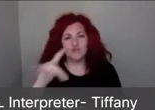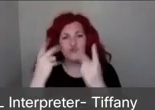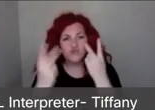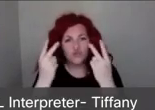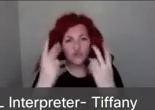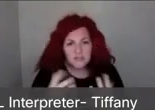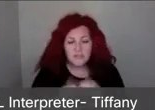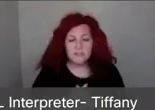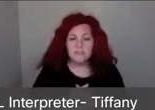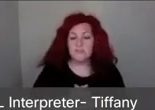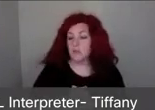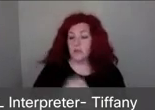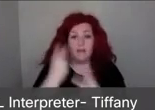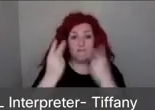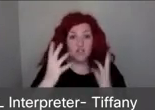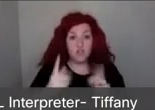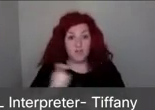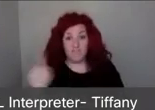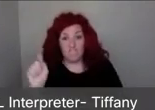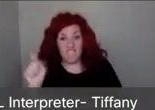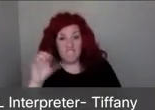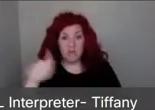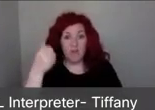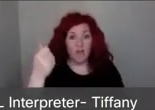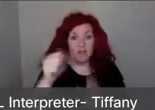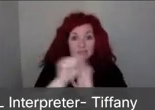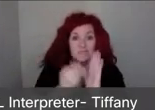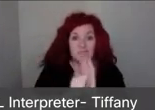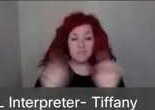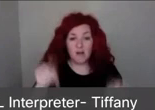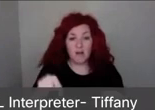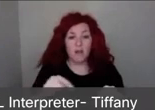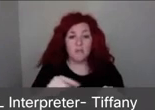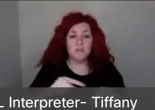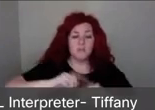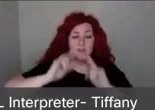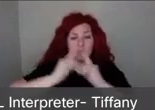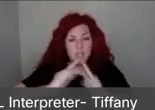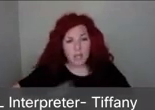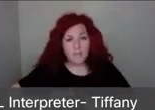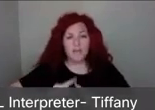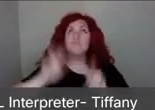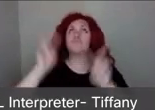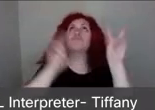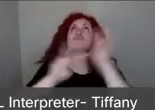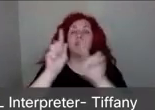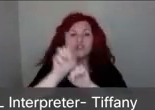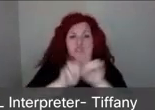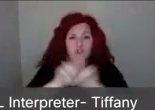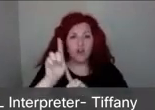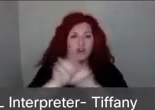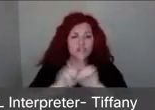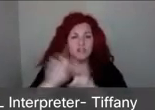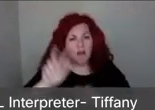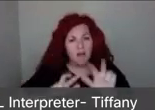elsewhere come here to enjoy hunting, fishing, camping, hiking, and stargazing. Because we have limited private